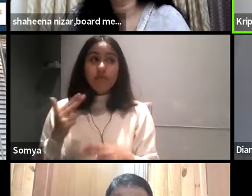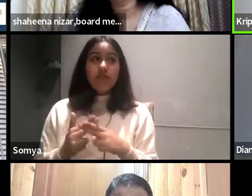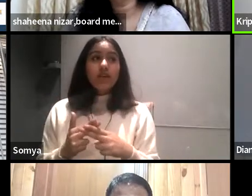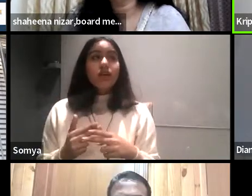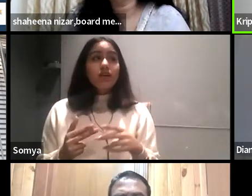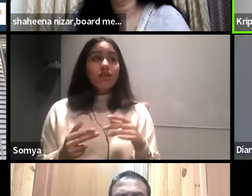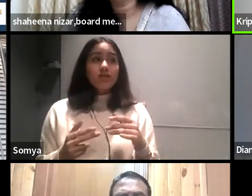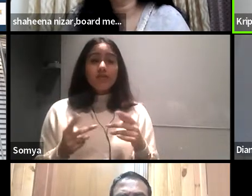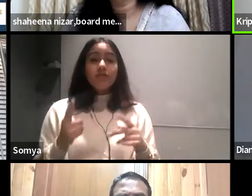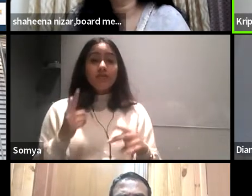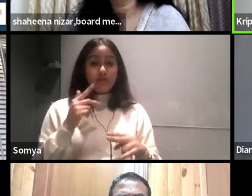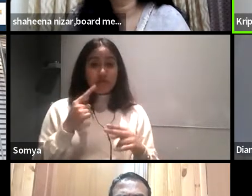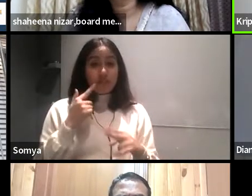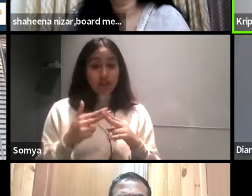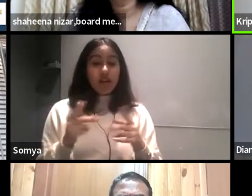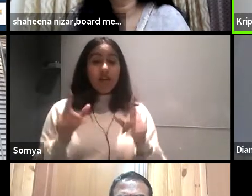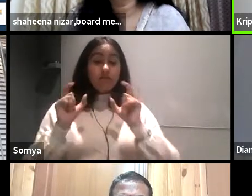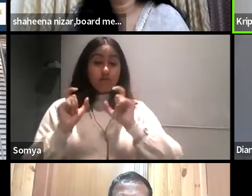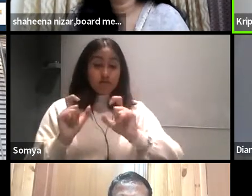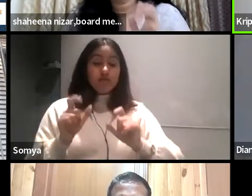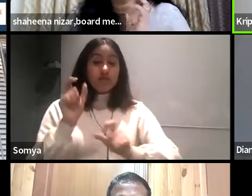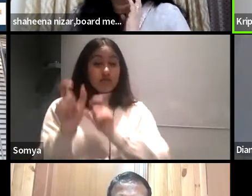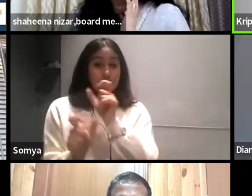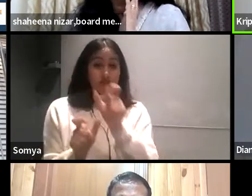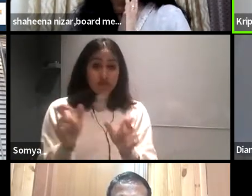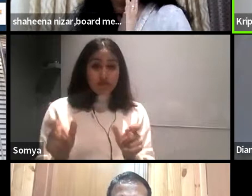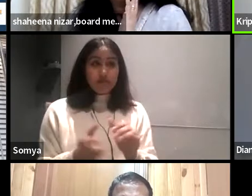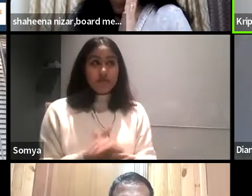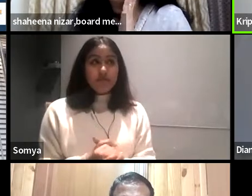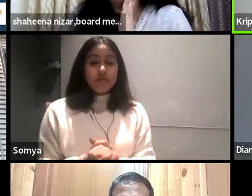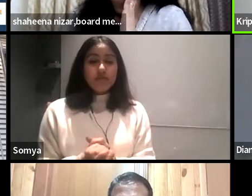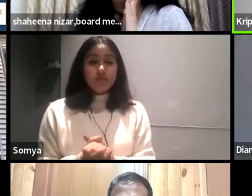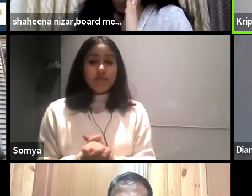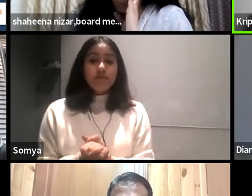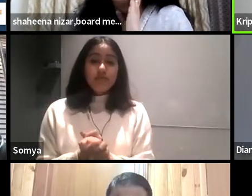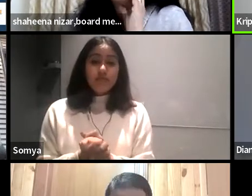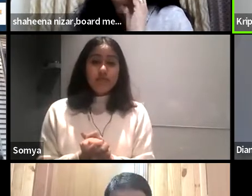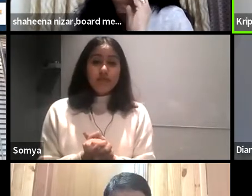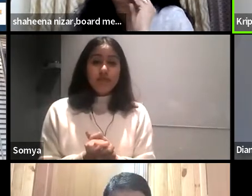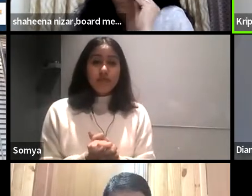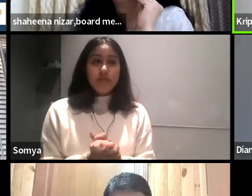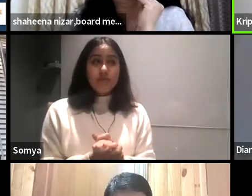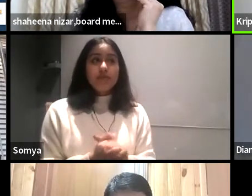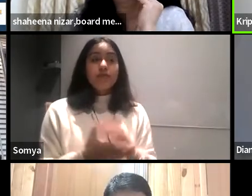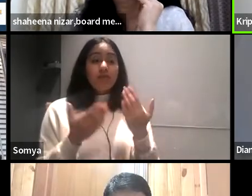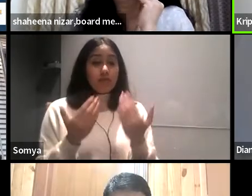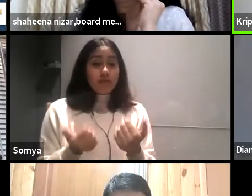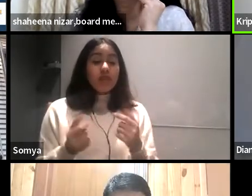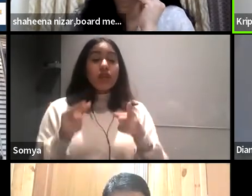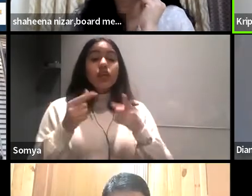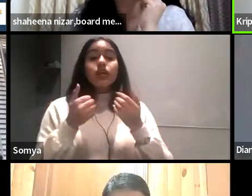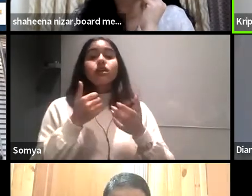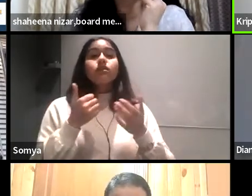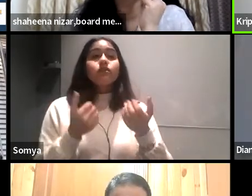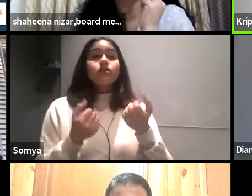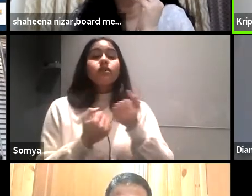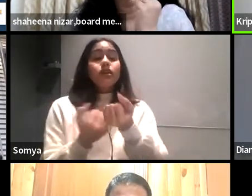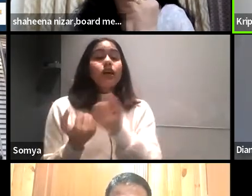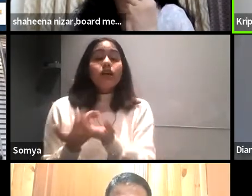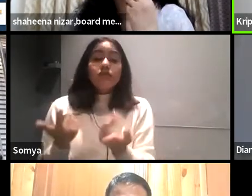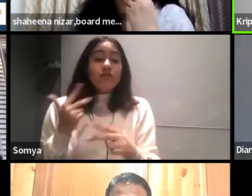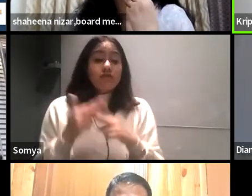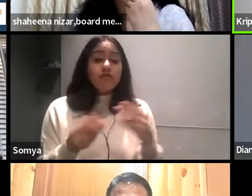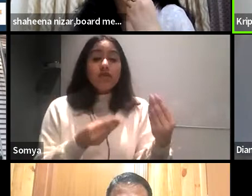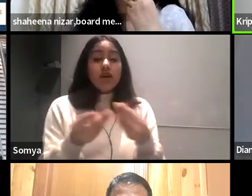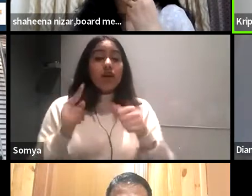but we often forget the people who care for them, be it the parents, the partners, whoever it is, and actually give them the tools to support to be able